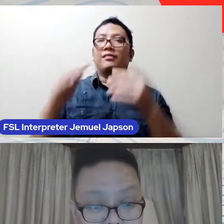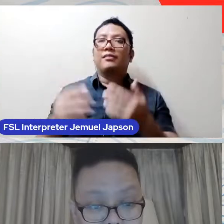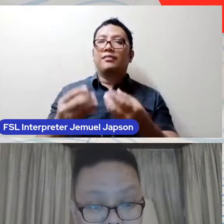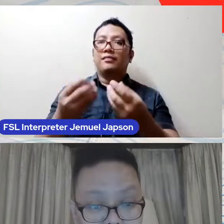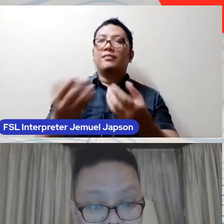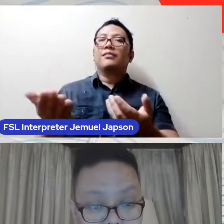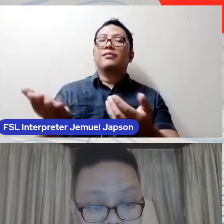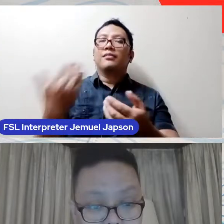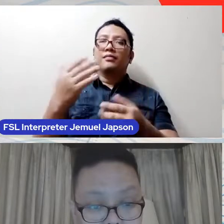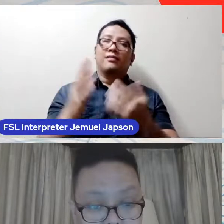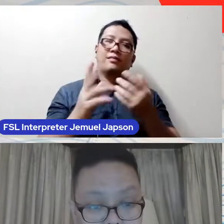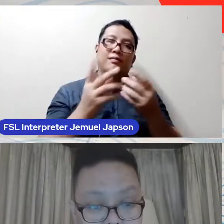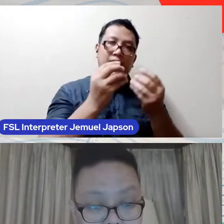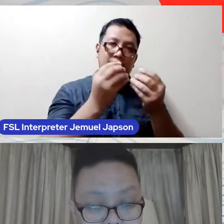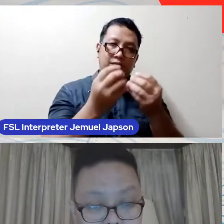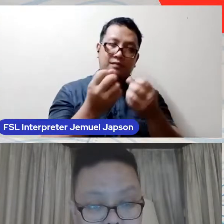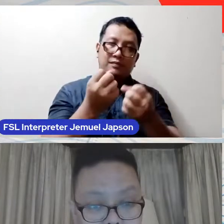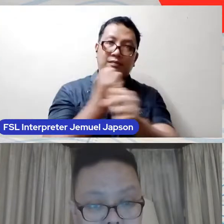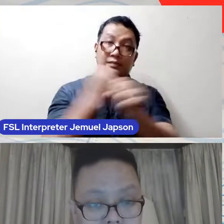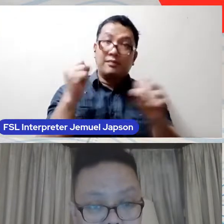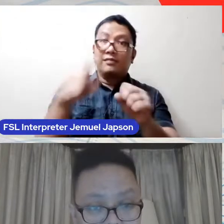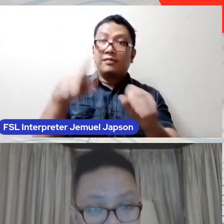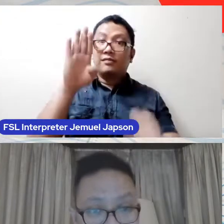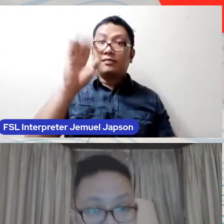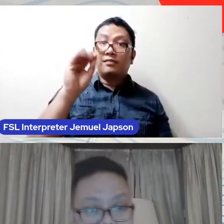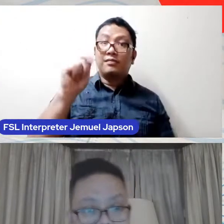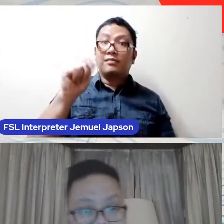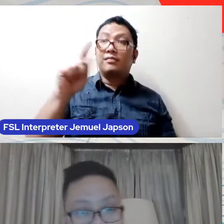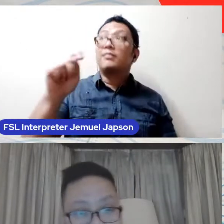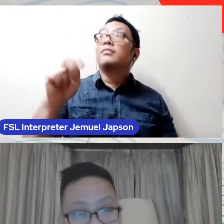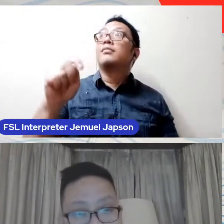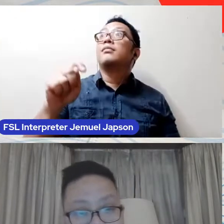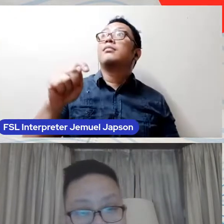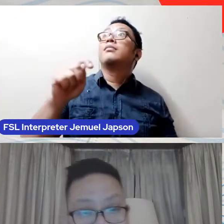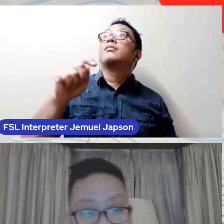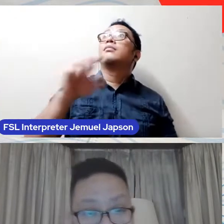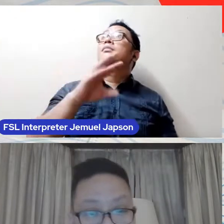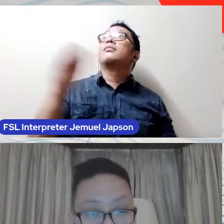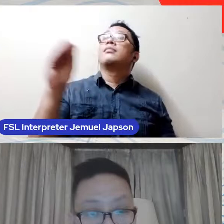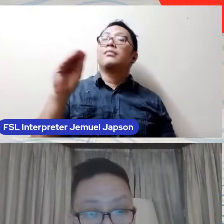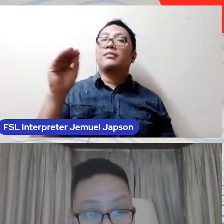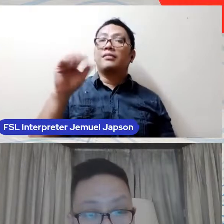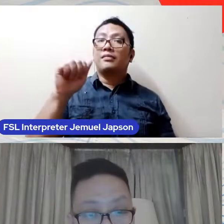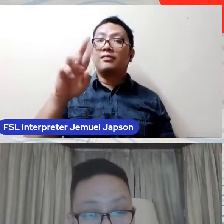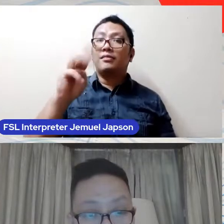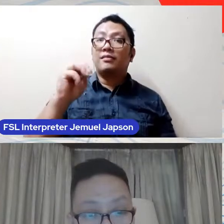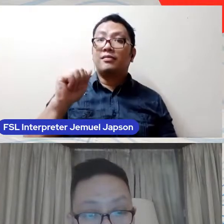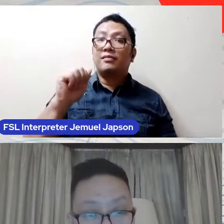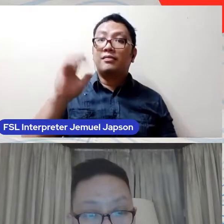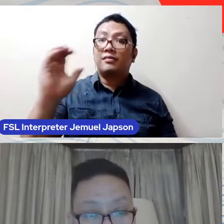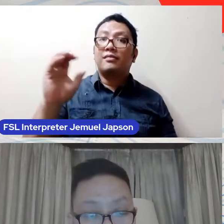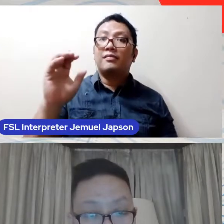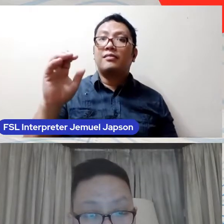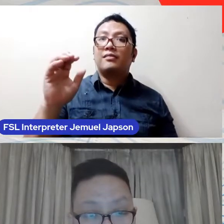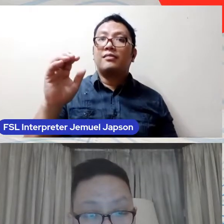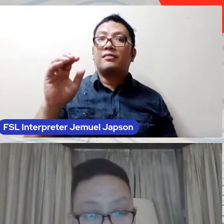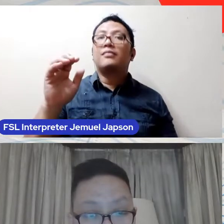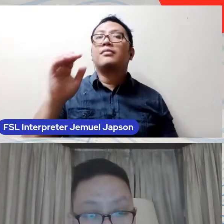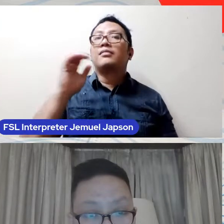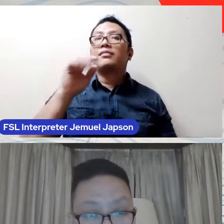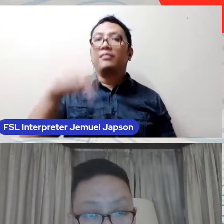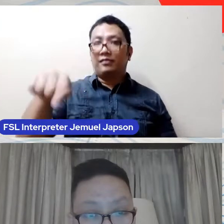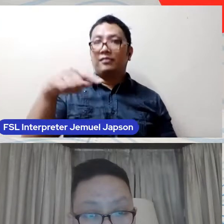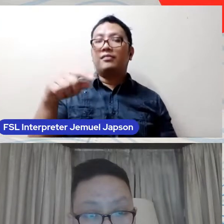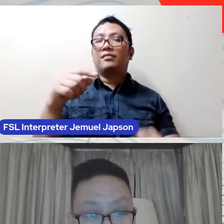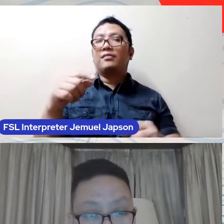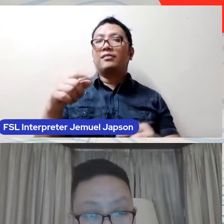ballots, and we ensure that the RMA team or the RMAC ensures that the retrieval of the ballots